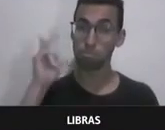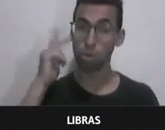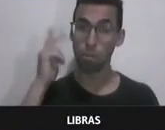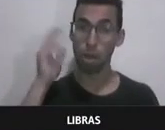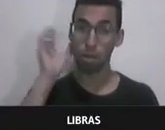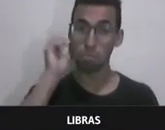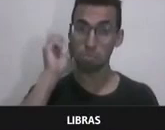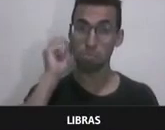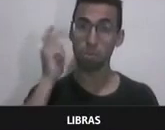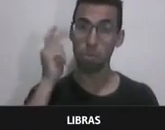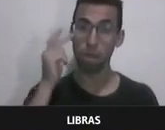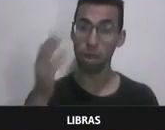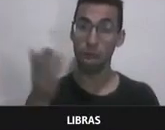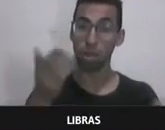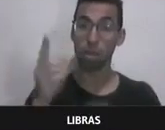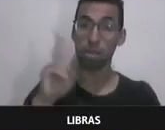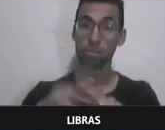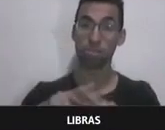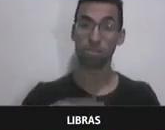abrir